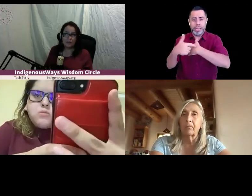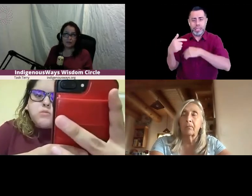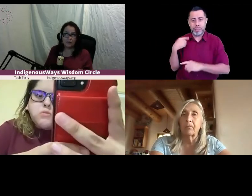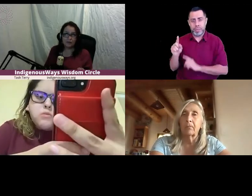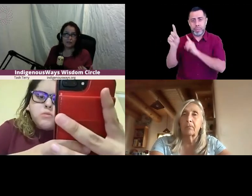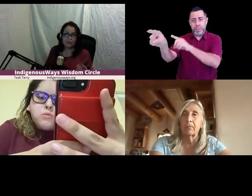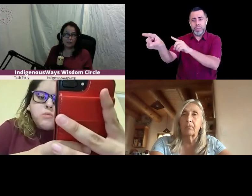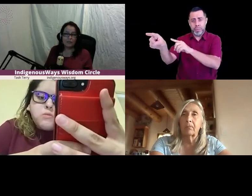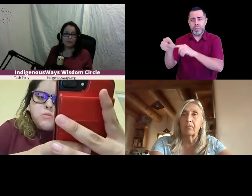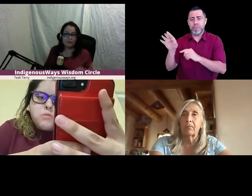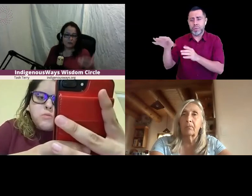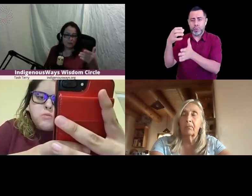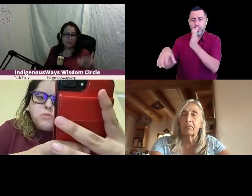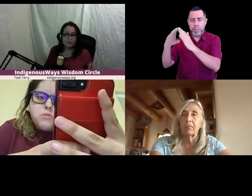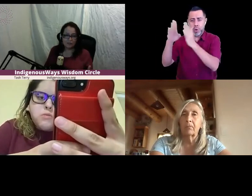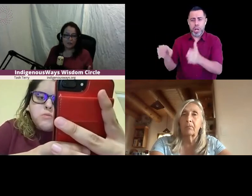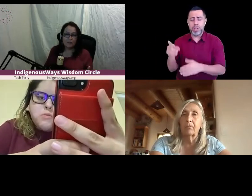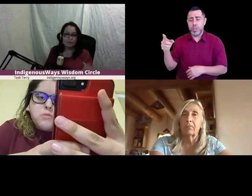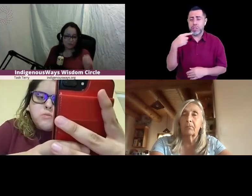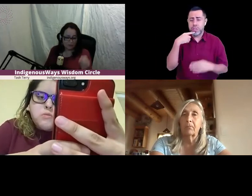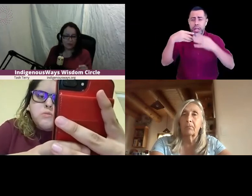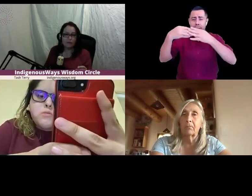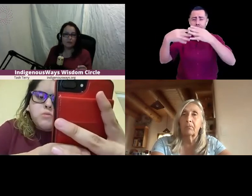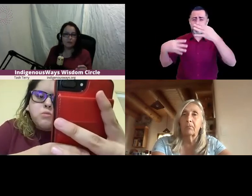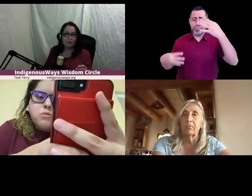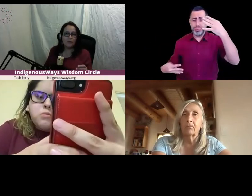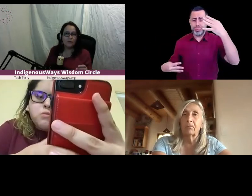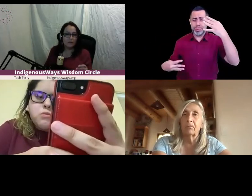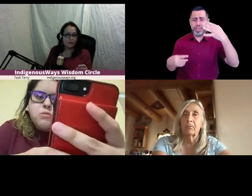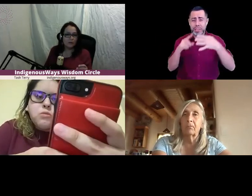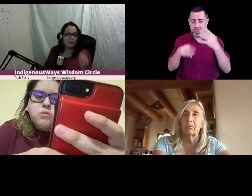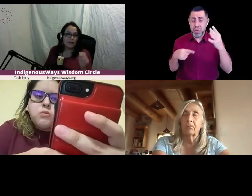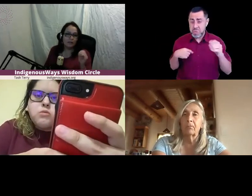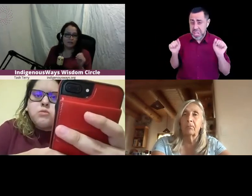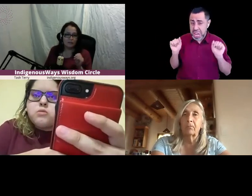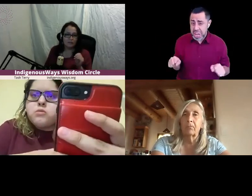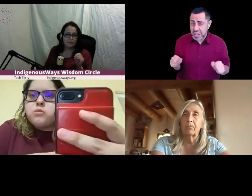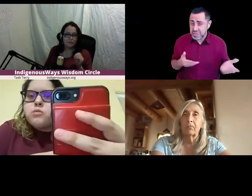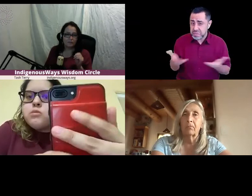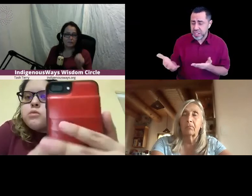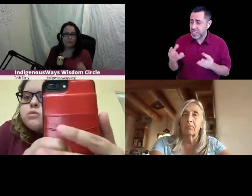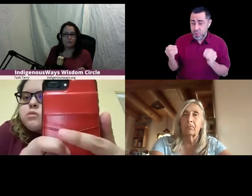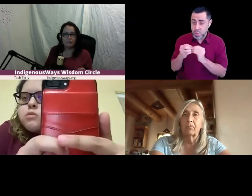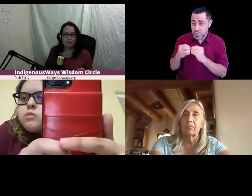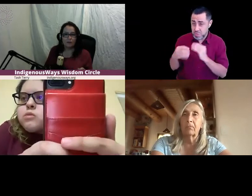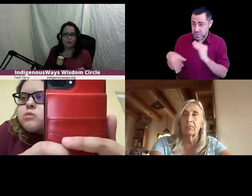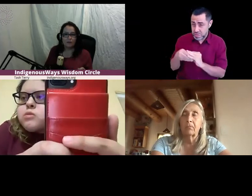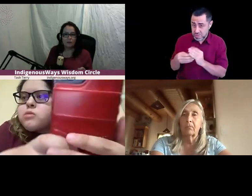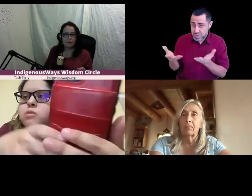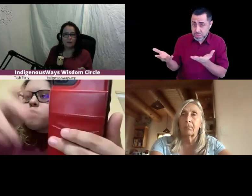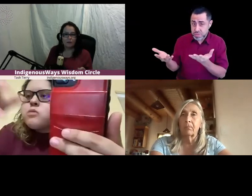chapter house, okay. And you mentioned a whole list of stuff, which is very doable. What else?